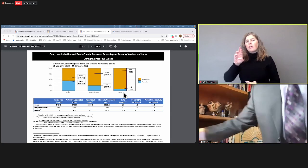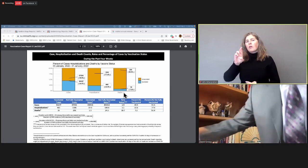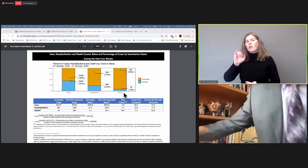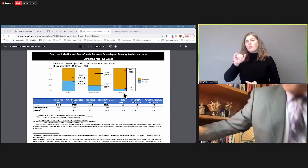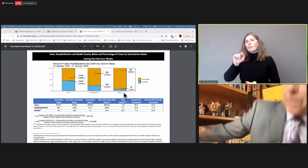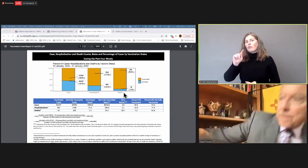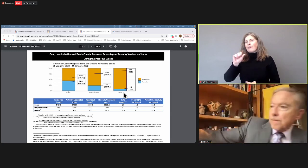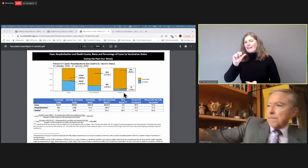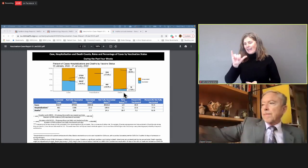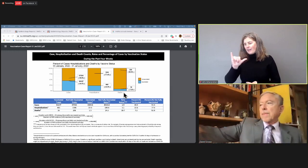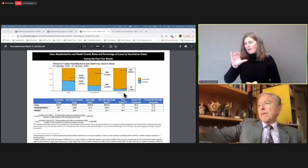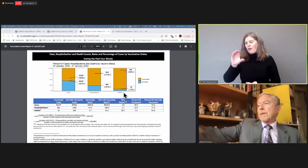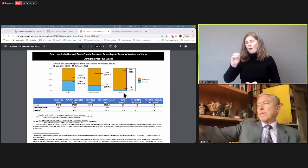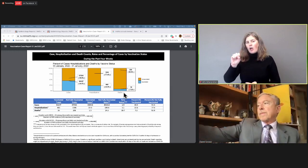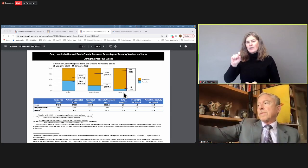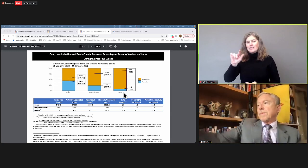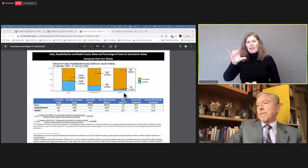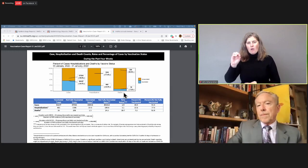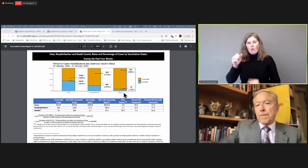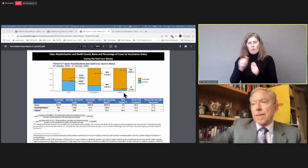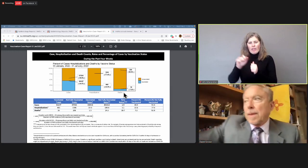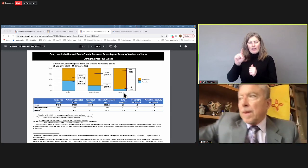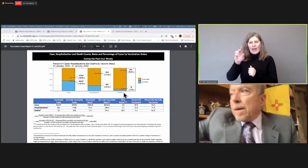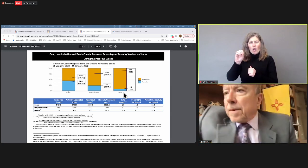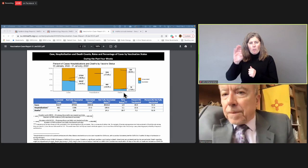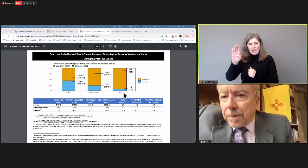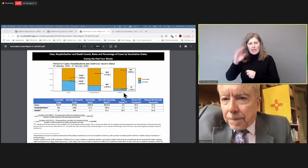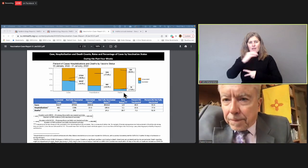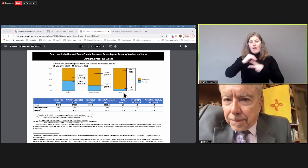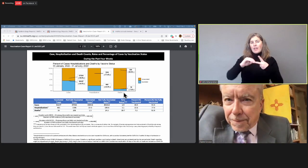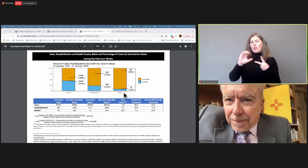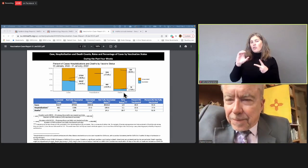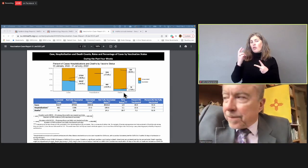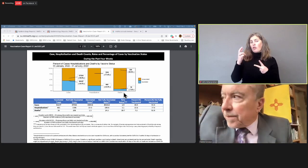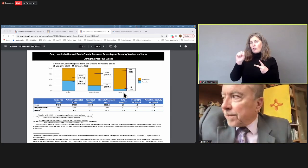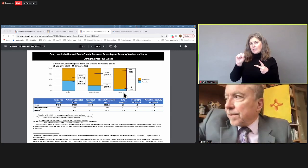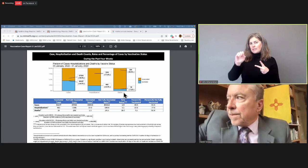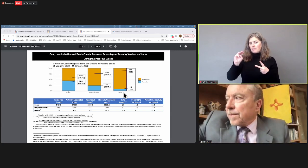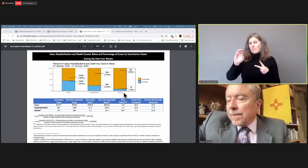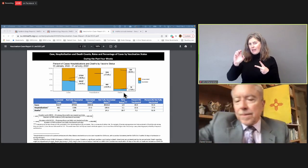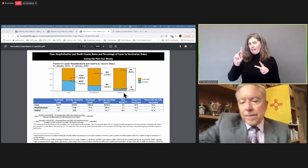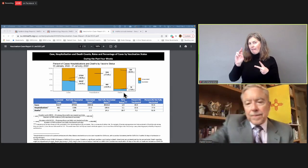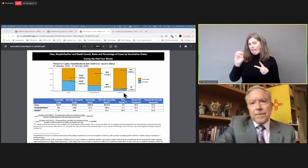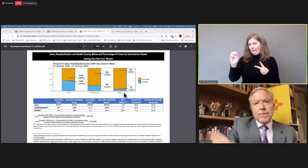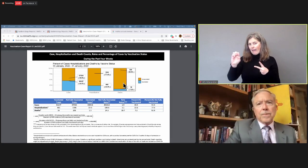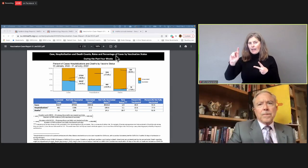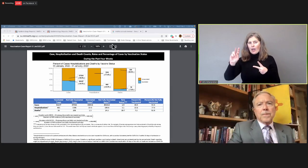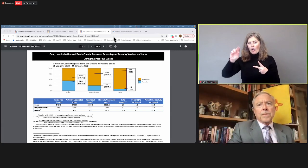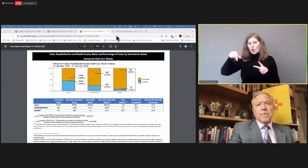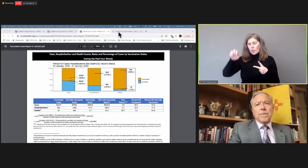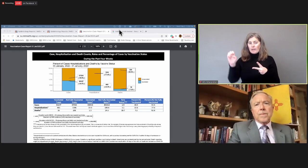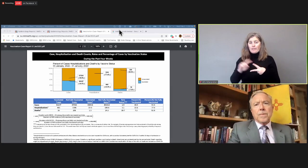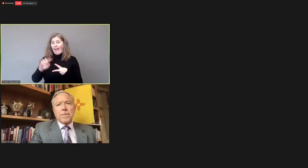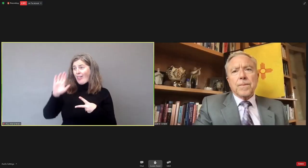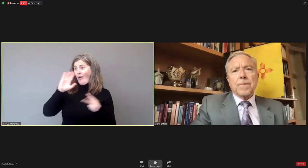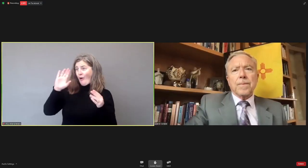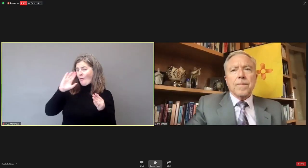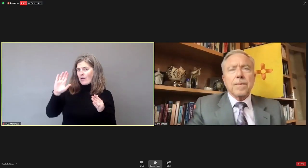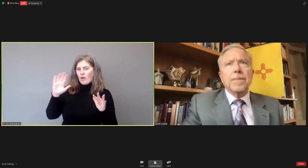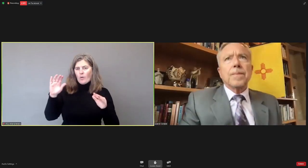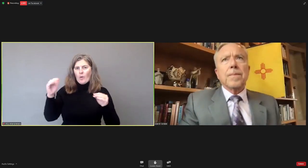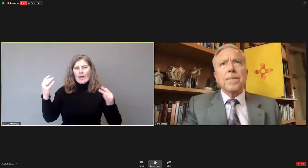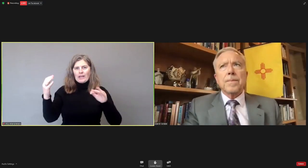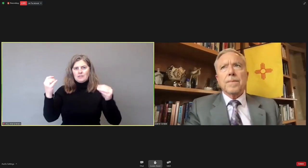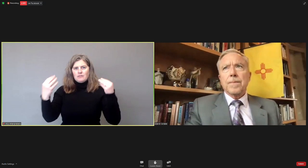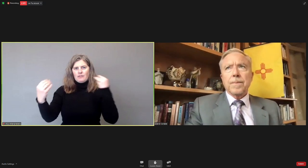KOB, followed by Chris McKee with KRQE. Go ahead, Brittany. Hi, thanks so much. Oh, wait, let